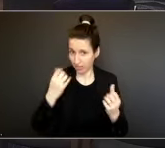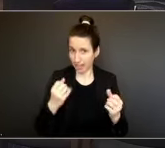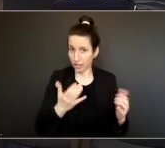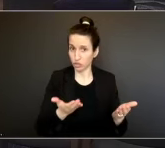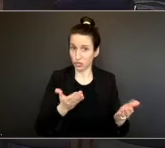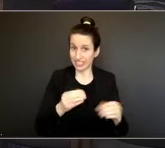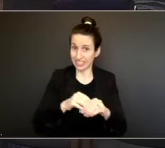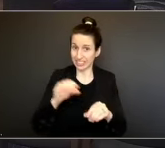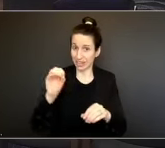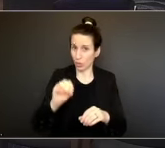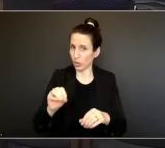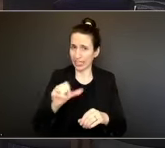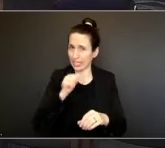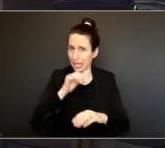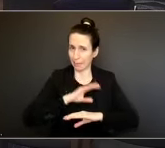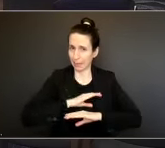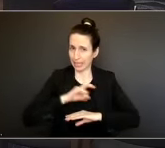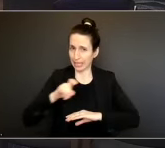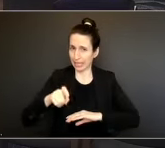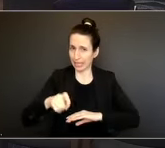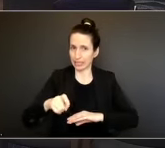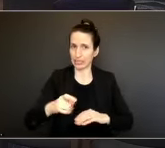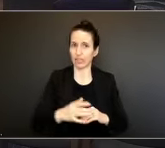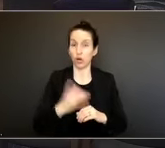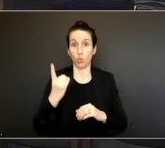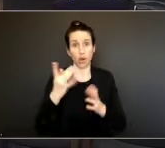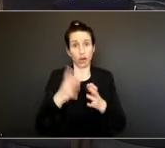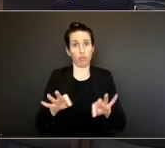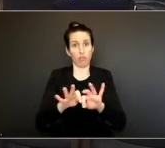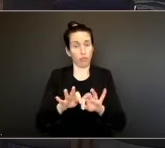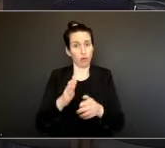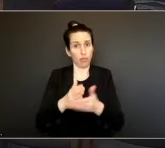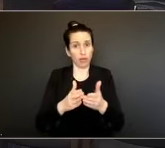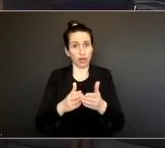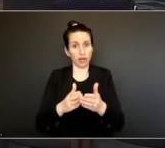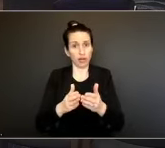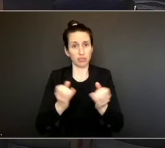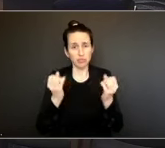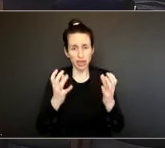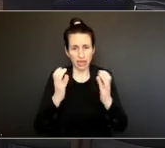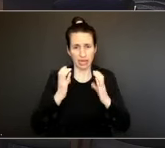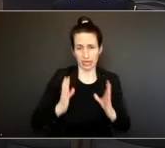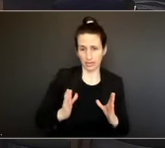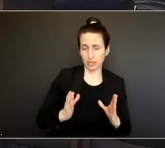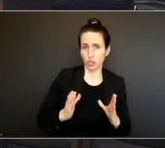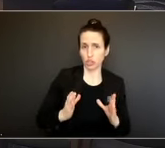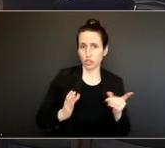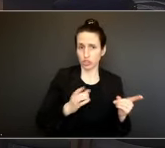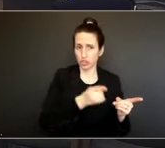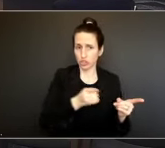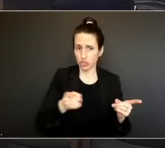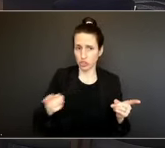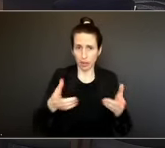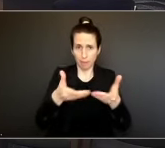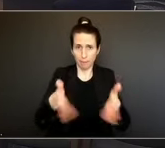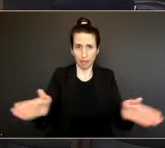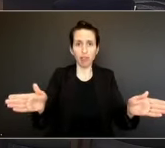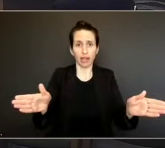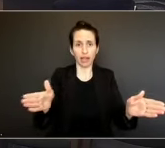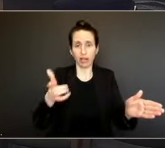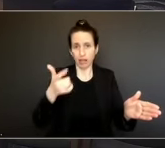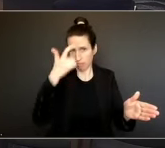One missing piece is that we need to be hearing from a lot more customers or consumers of the public mental health and